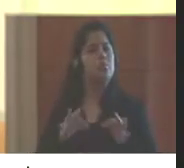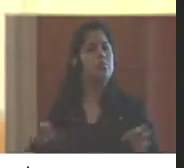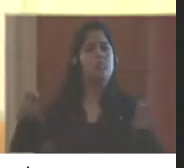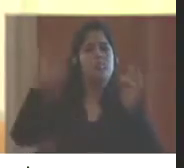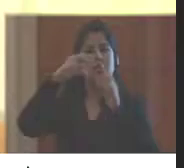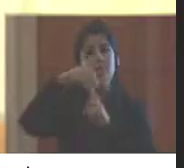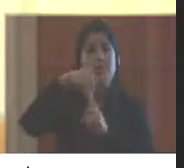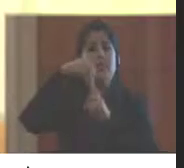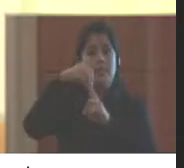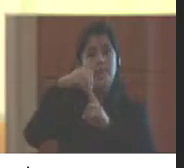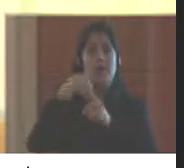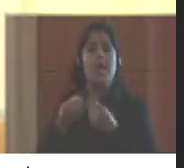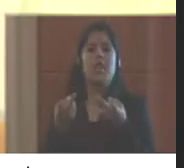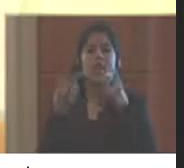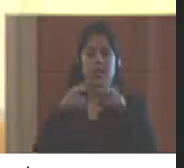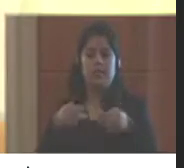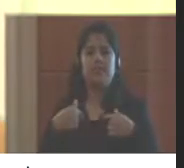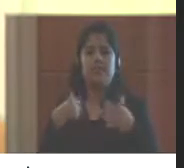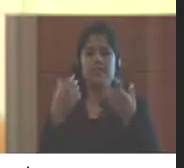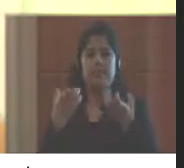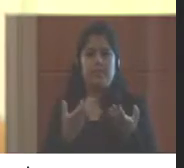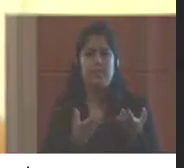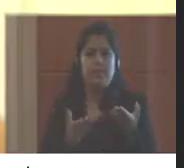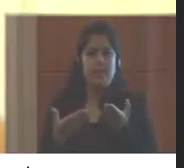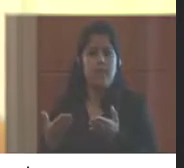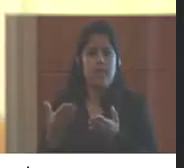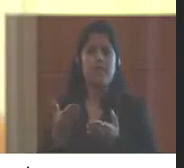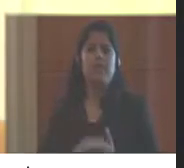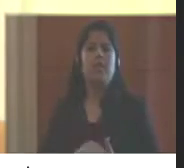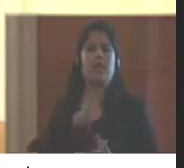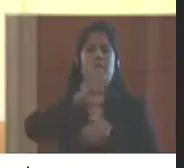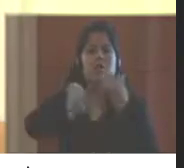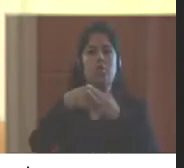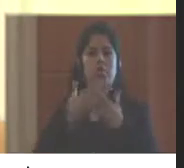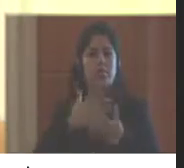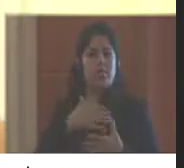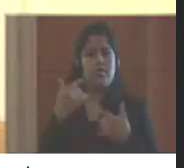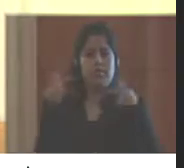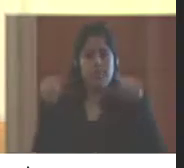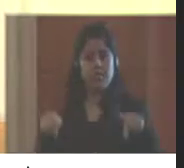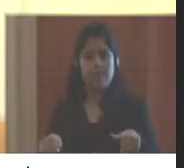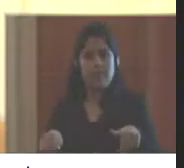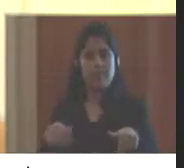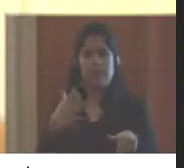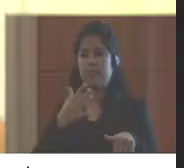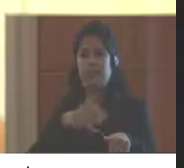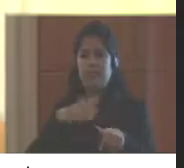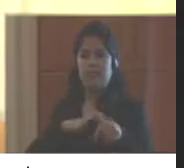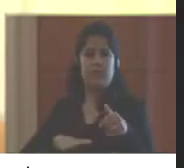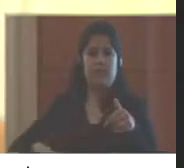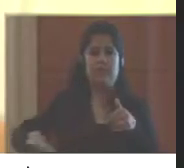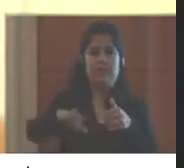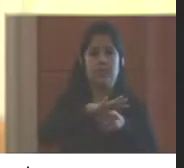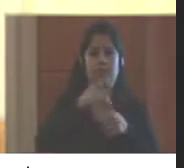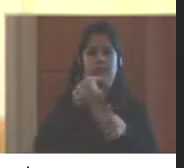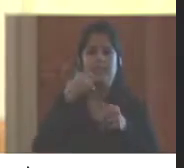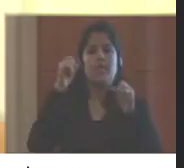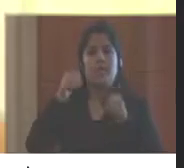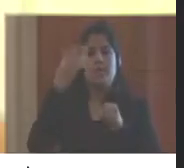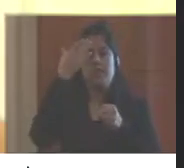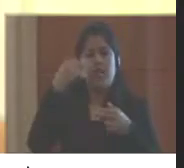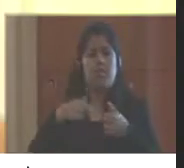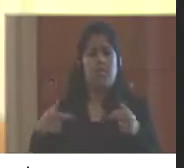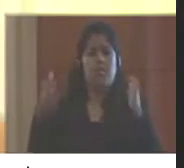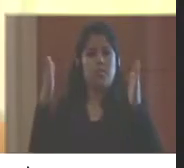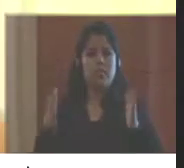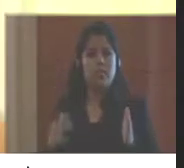acknowledge their sacrifice, and I would also like to acknowledge all of us who are here,